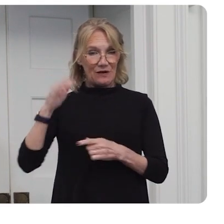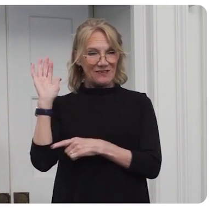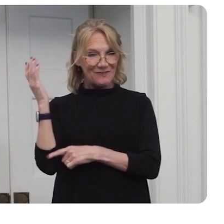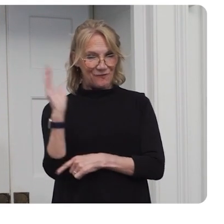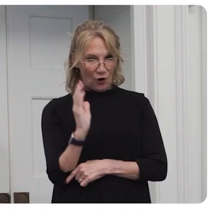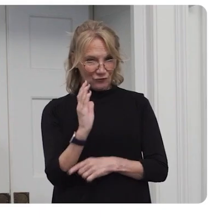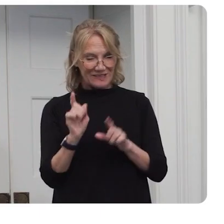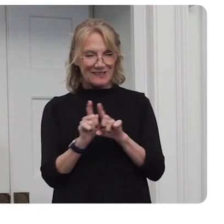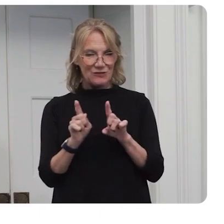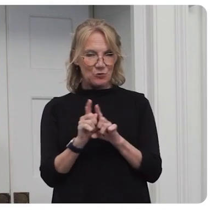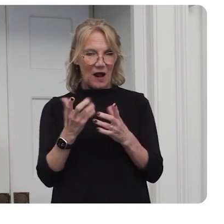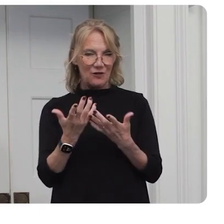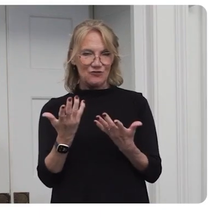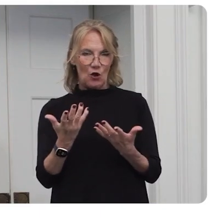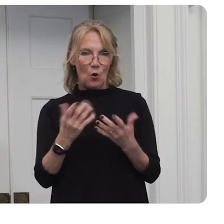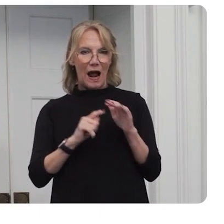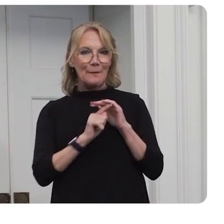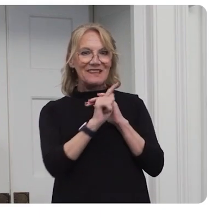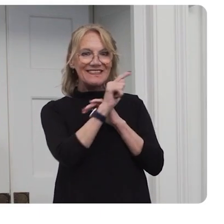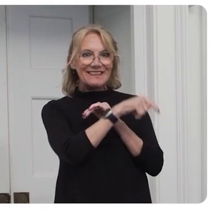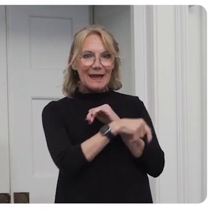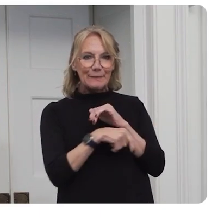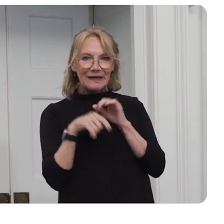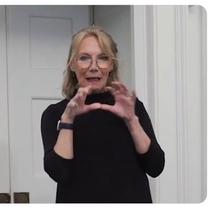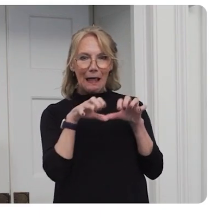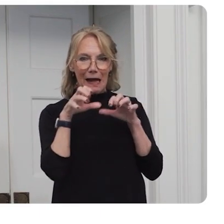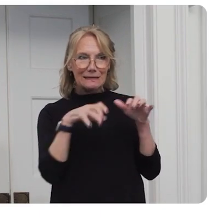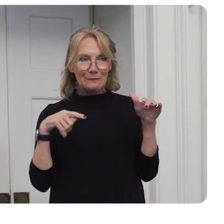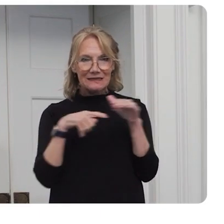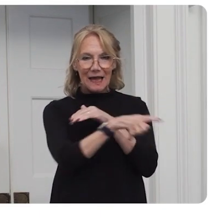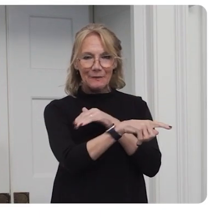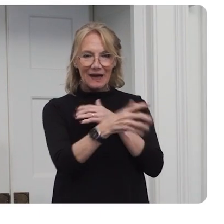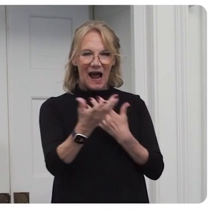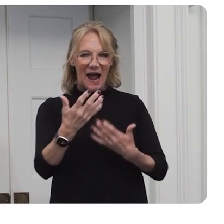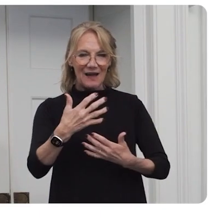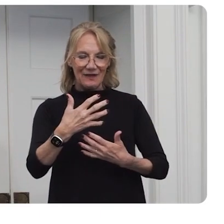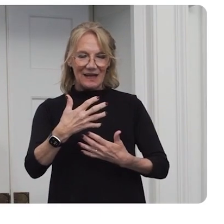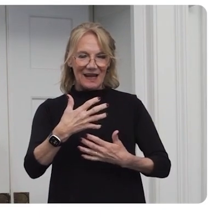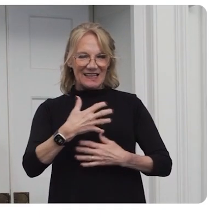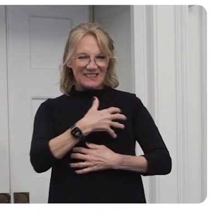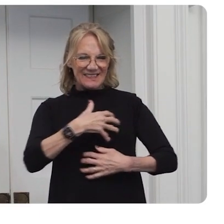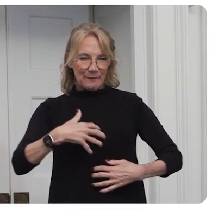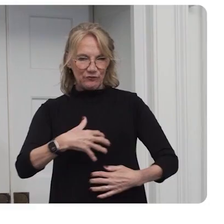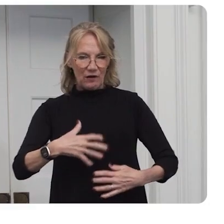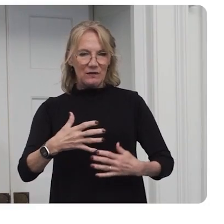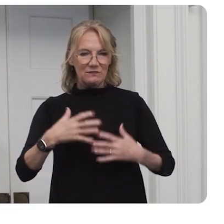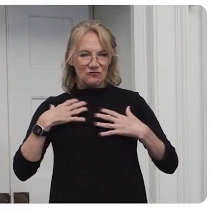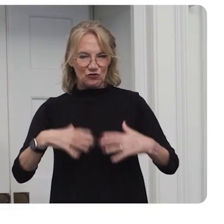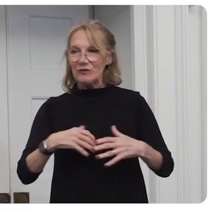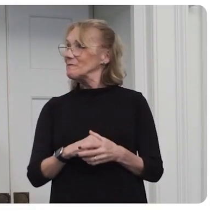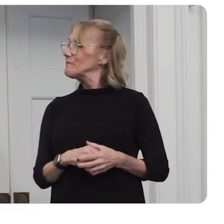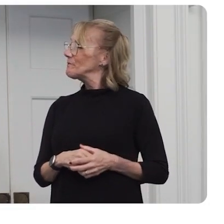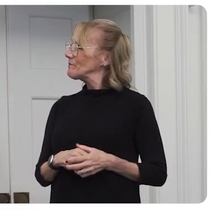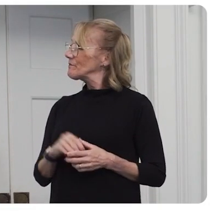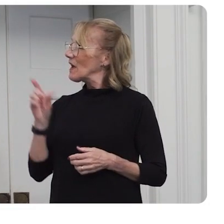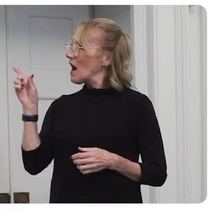also a forest. So I'm kind of escaping from the lions, let's say, in my zebra shirt.